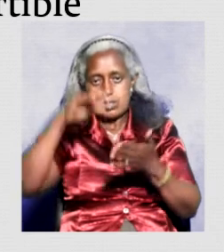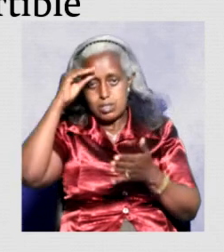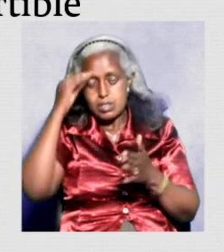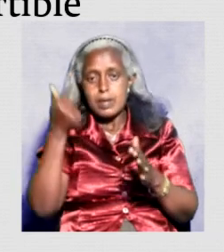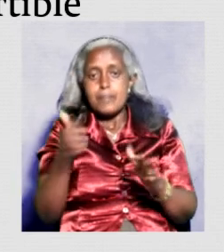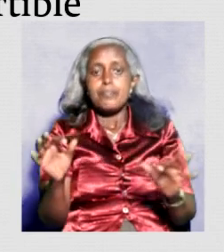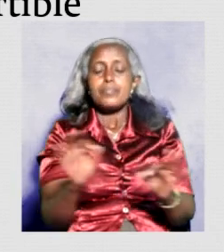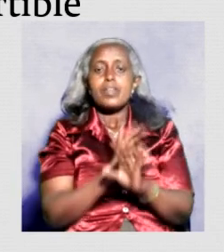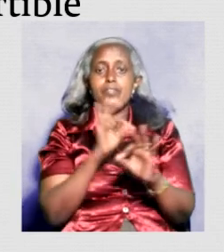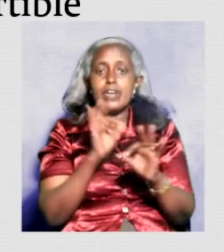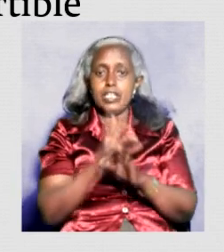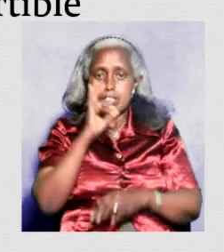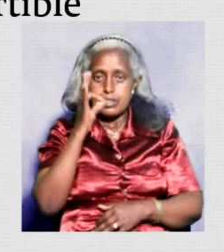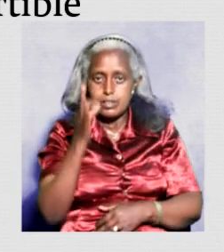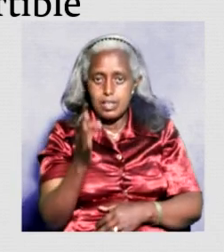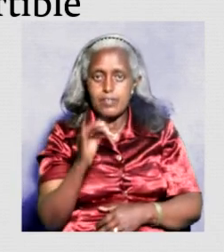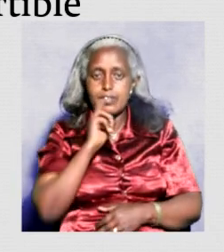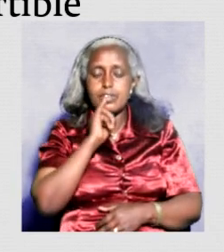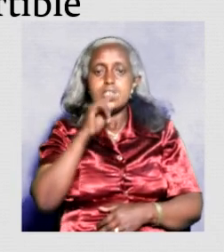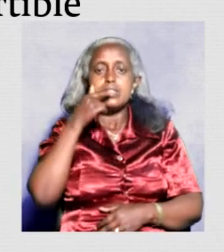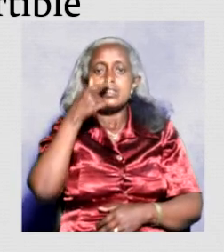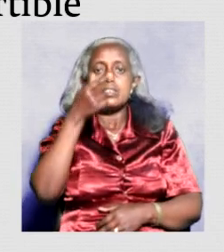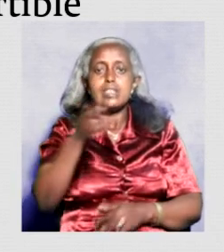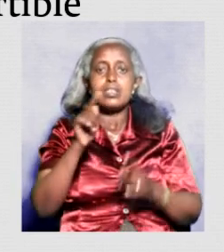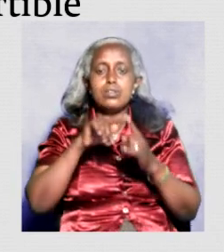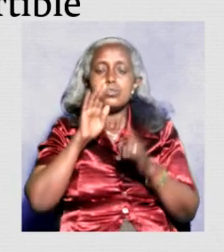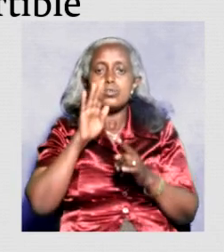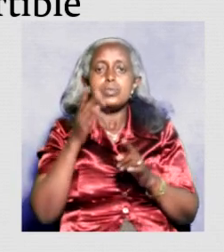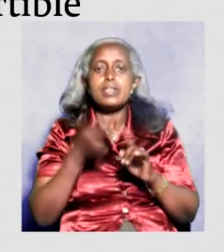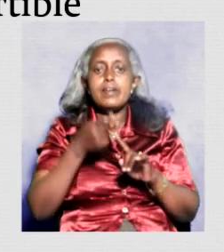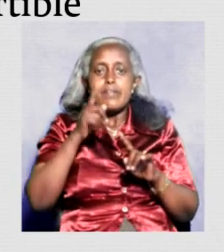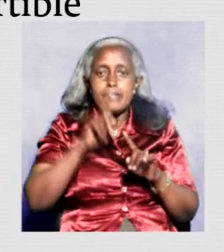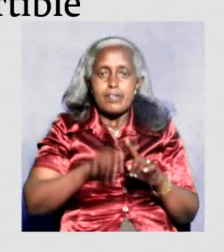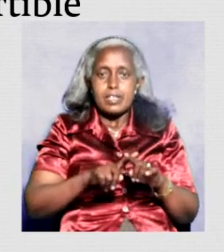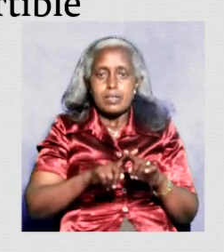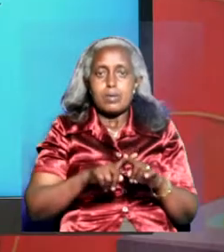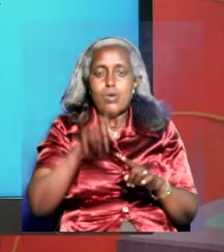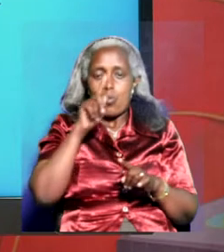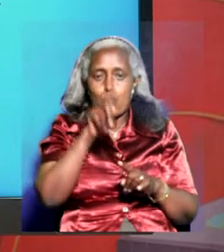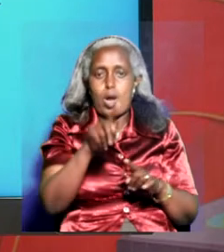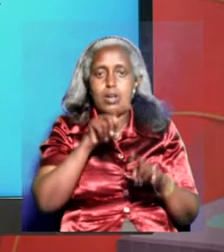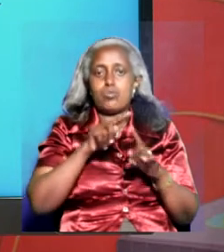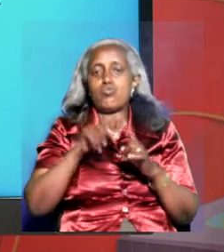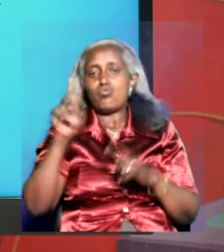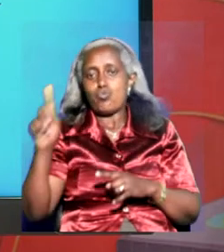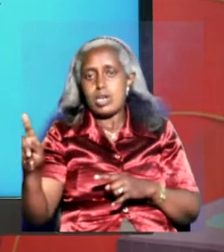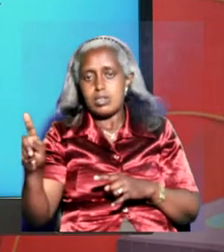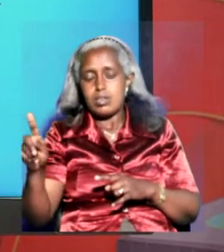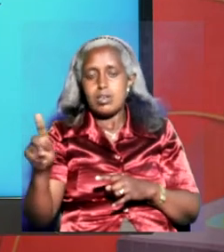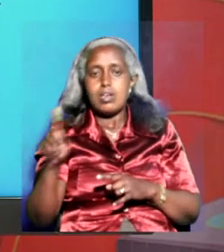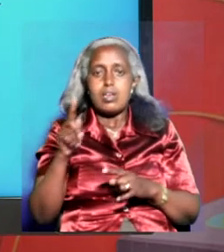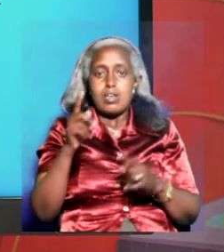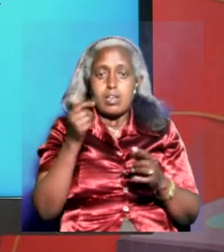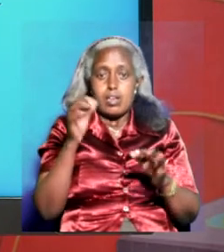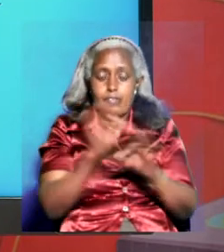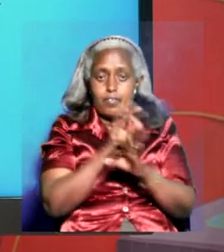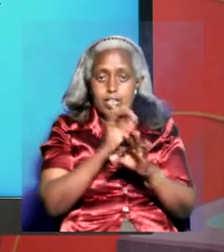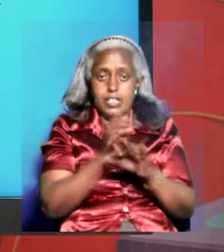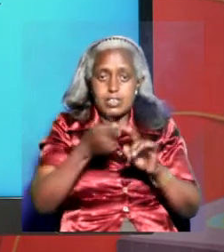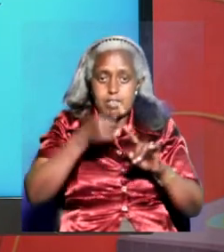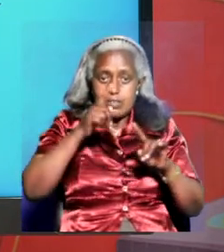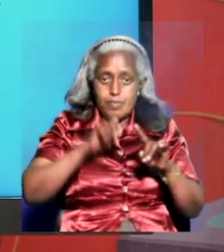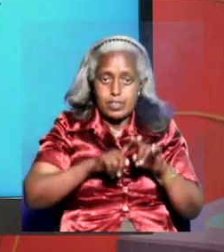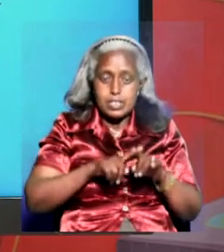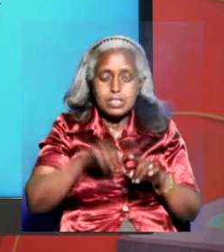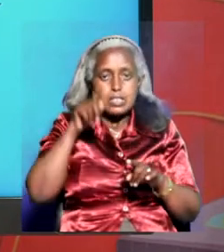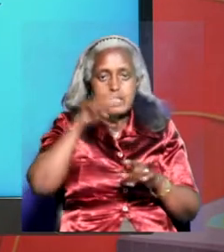function f is said to be invertible if it is 1 to 1. A function to have an inverse, it must